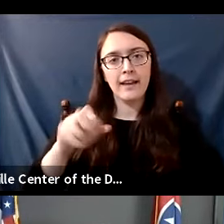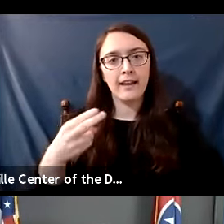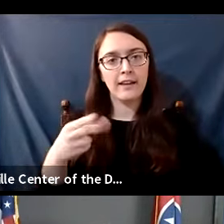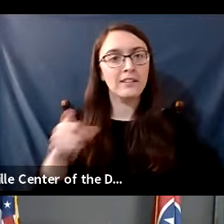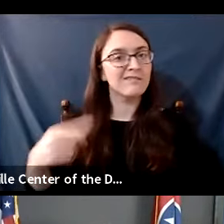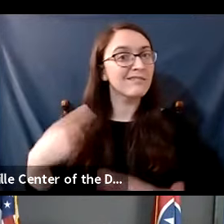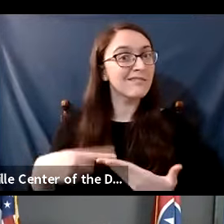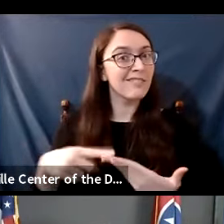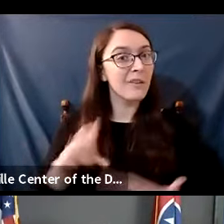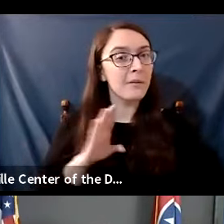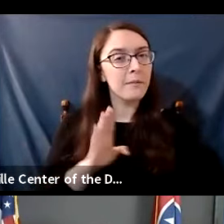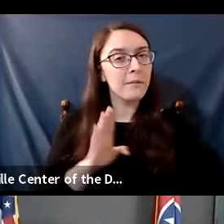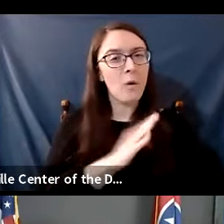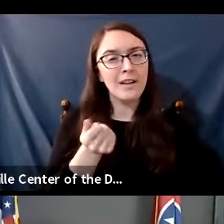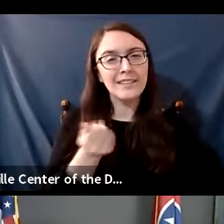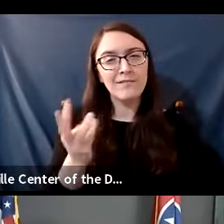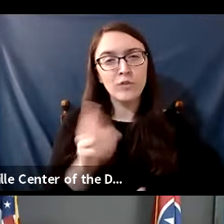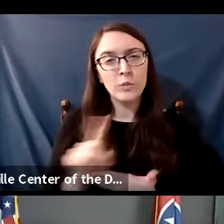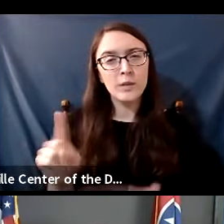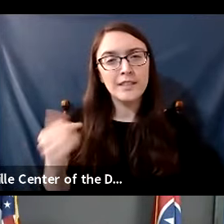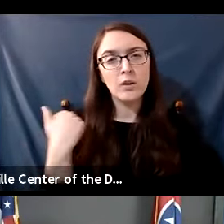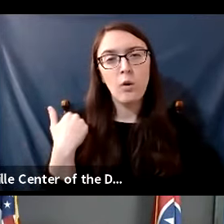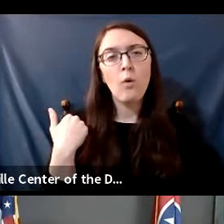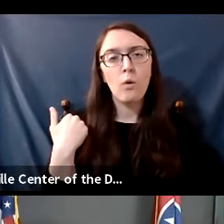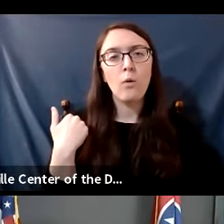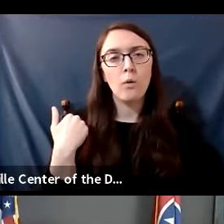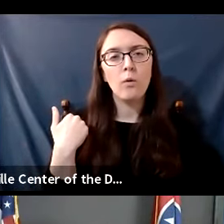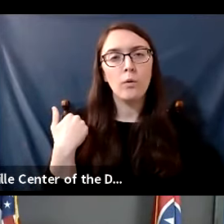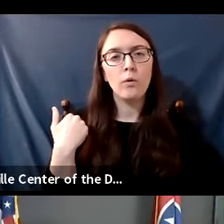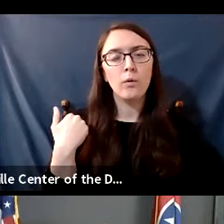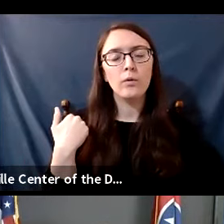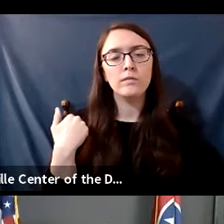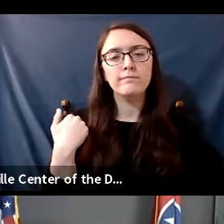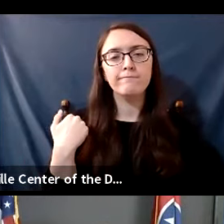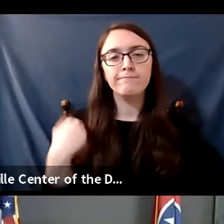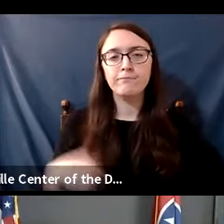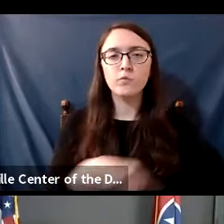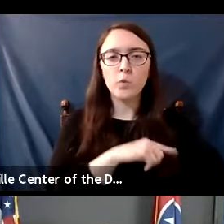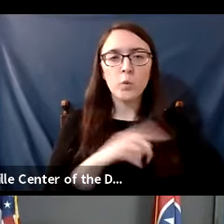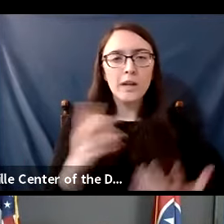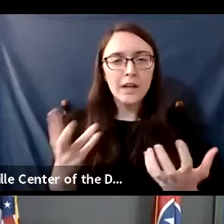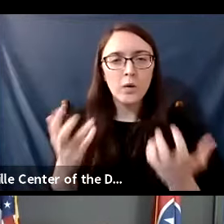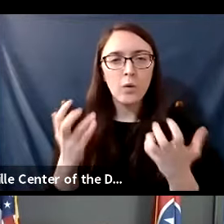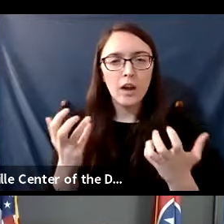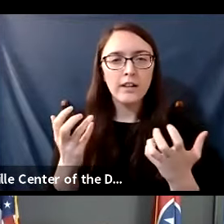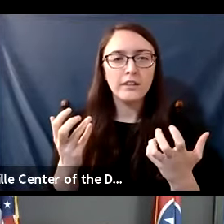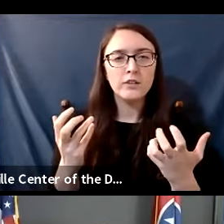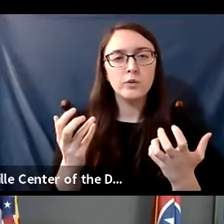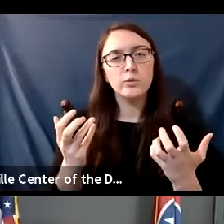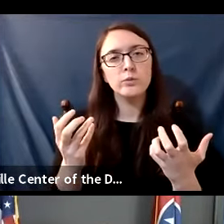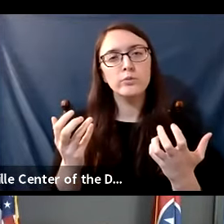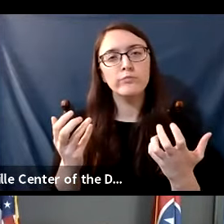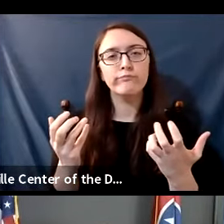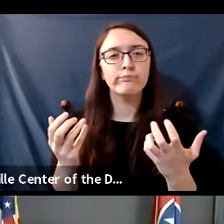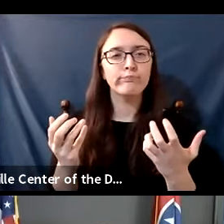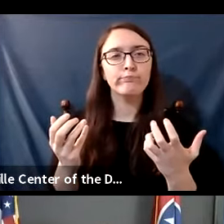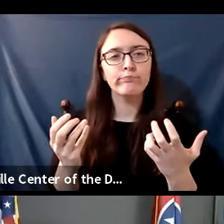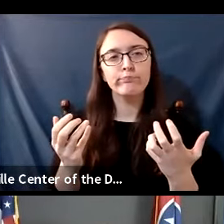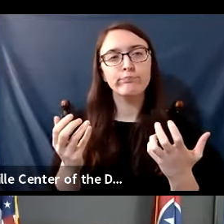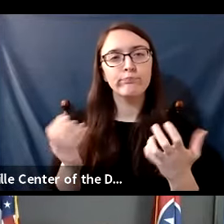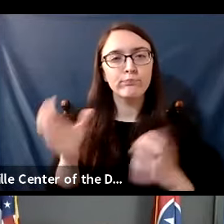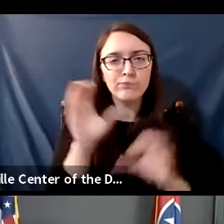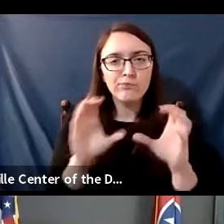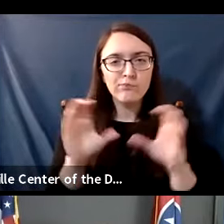weeks ago at this point, and it was that we were wanting to look for, you know, a